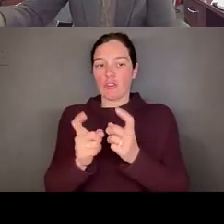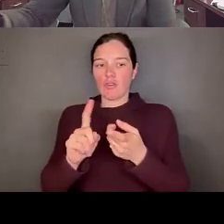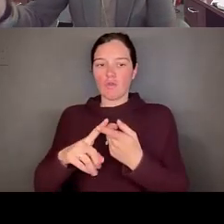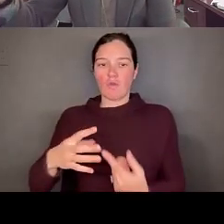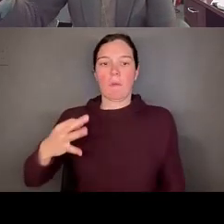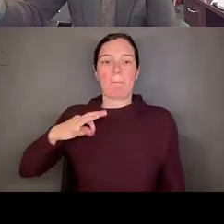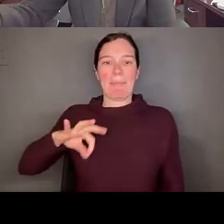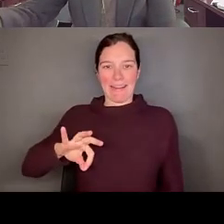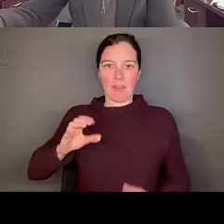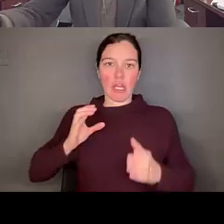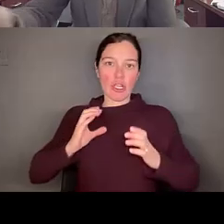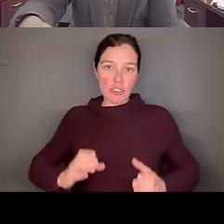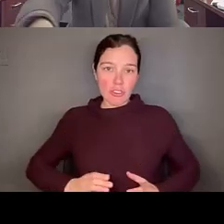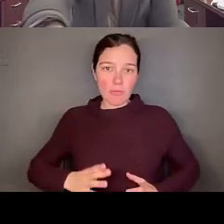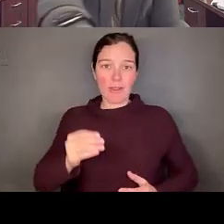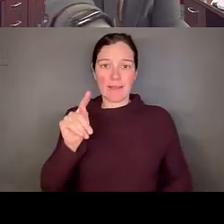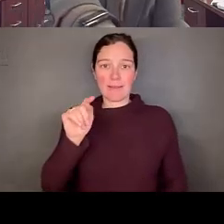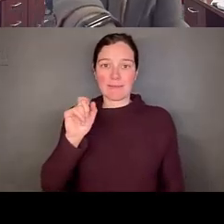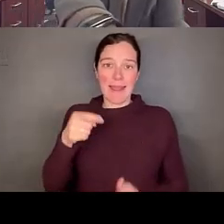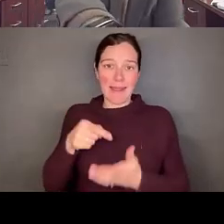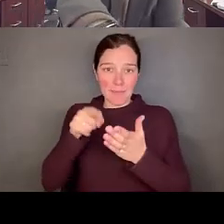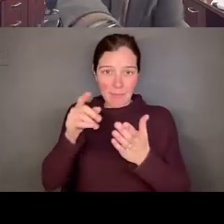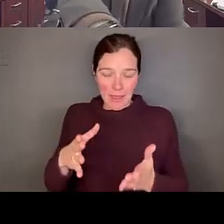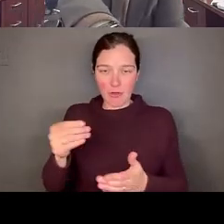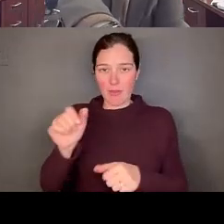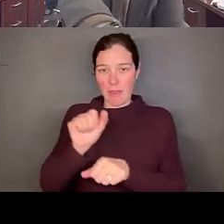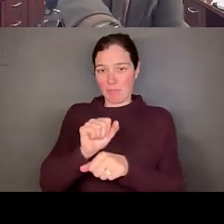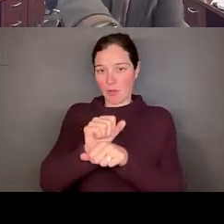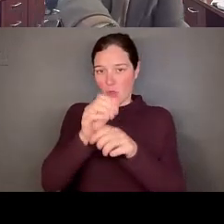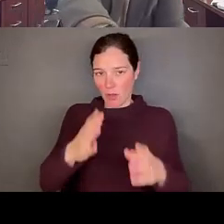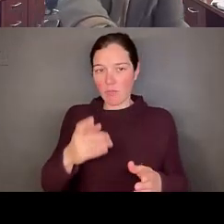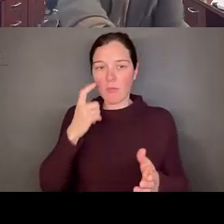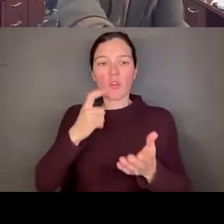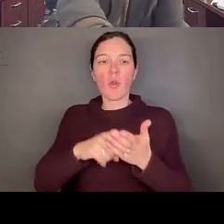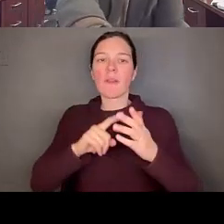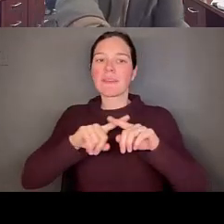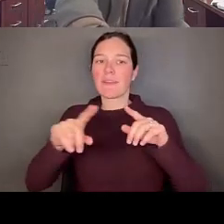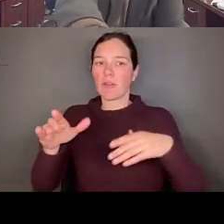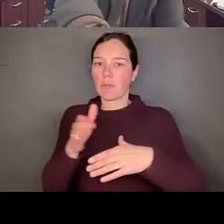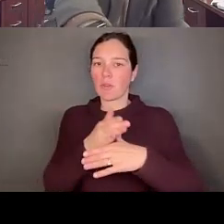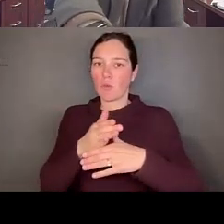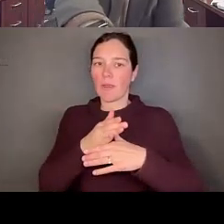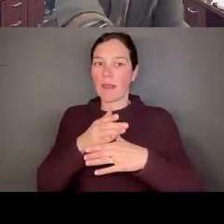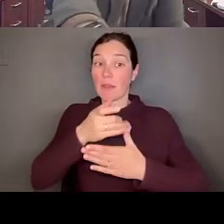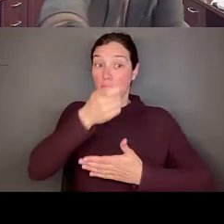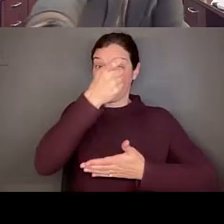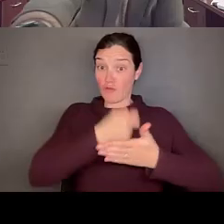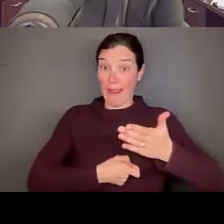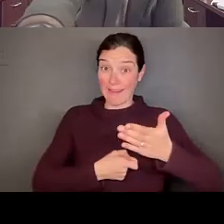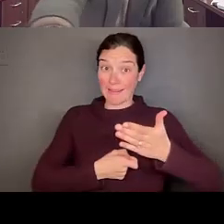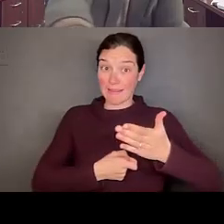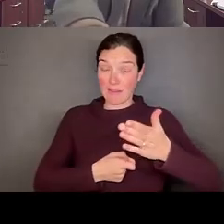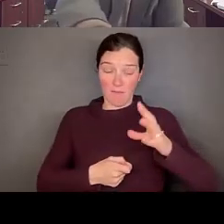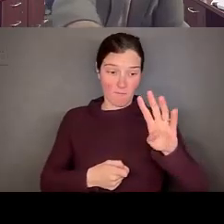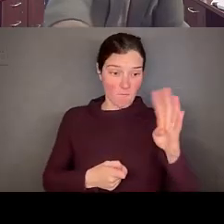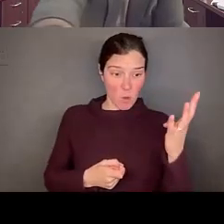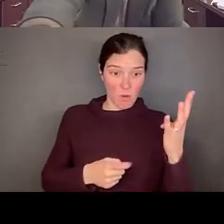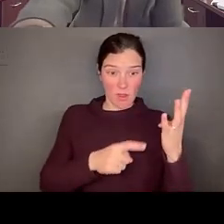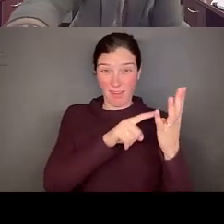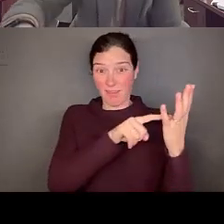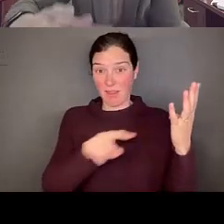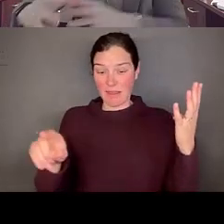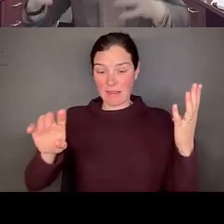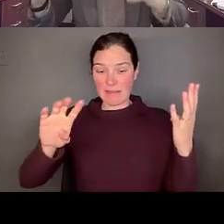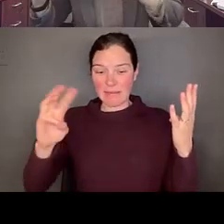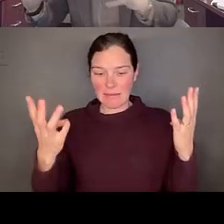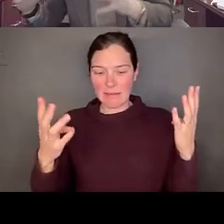consumers and taxpayers and employers. But when you look at the difference between how prices are moving from fourth to sixth, so sixth